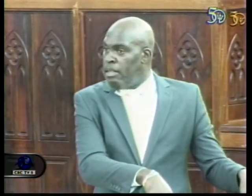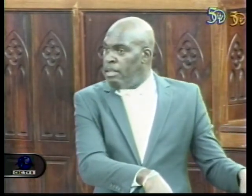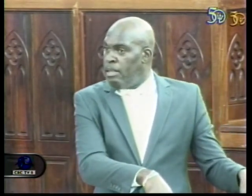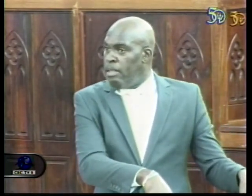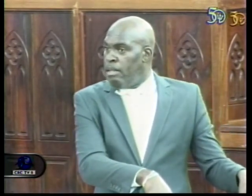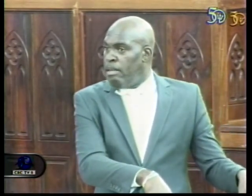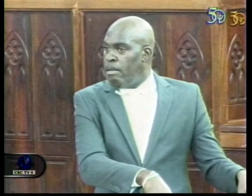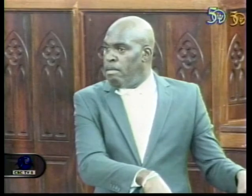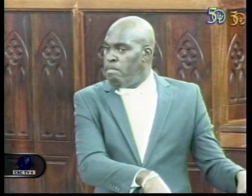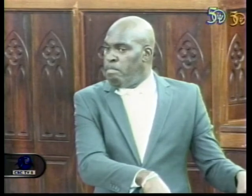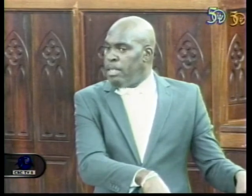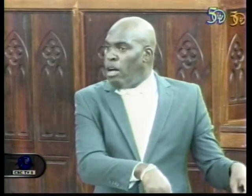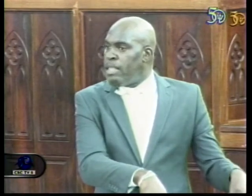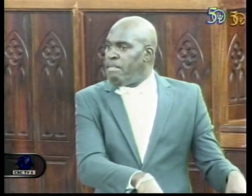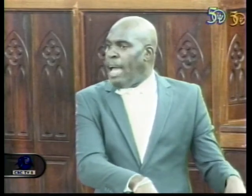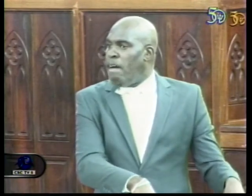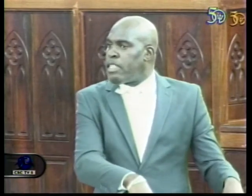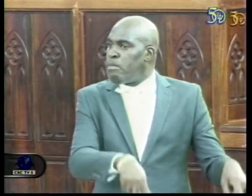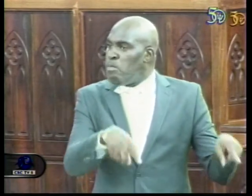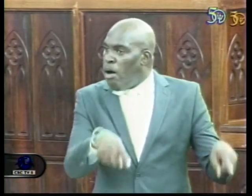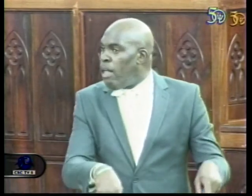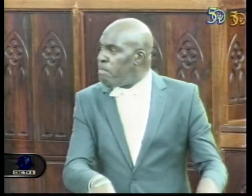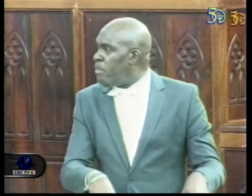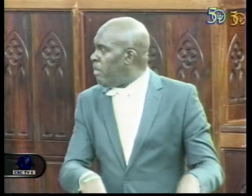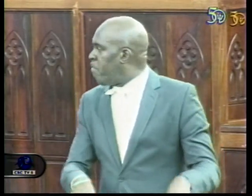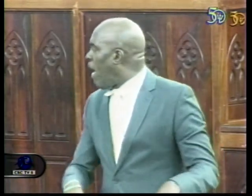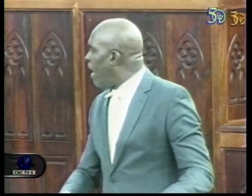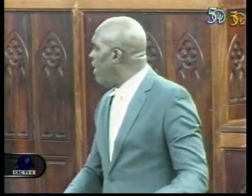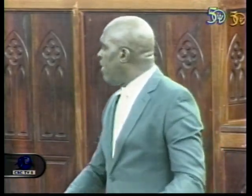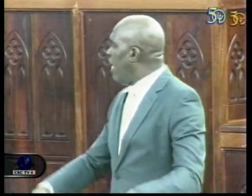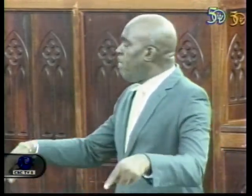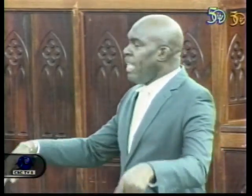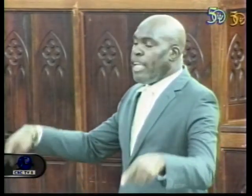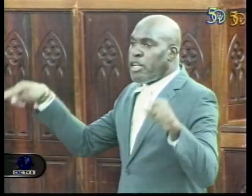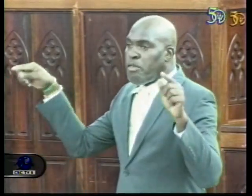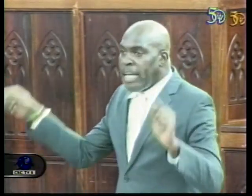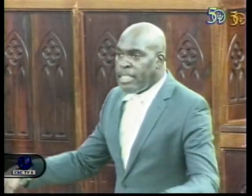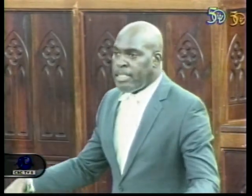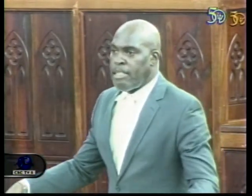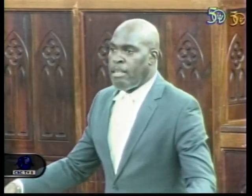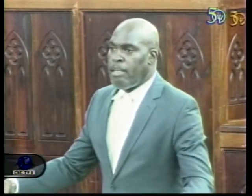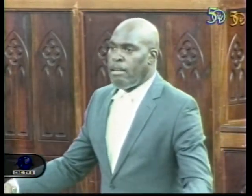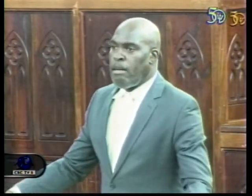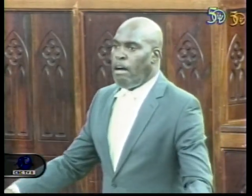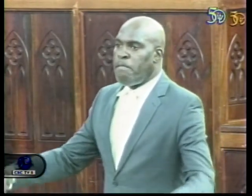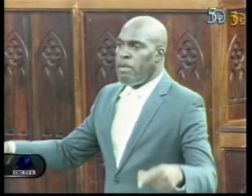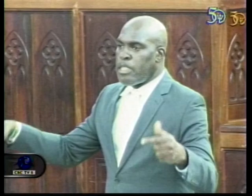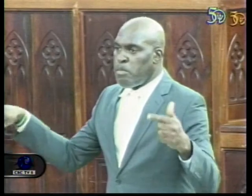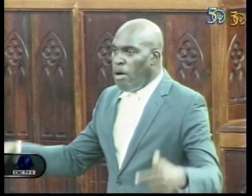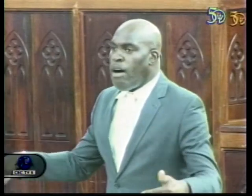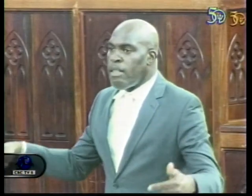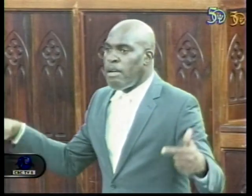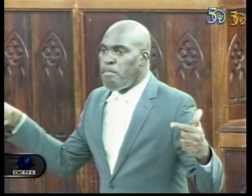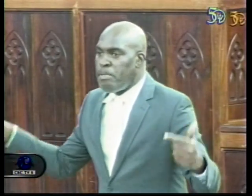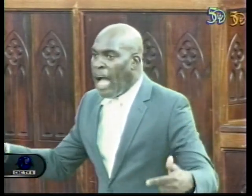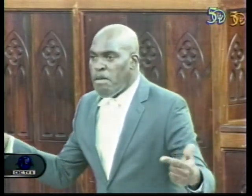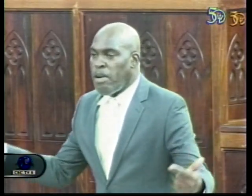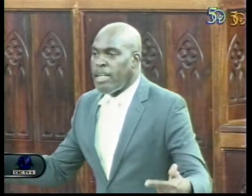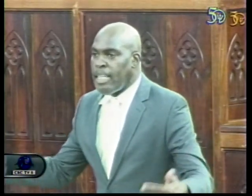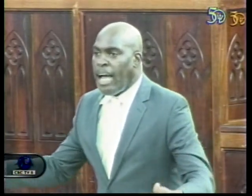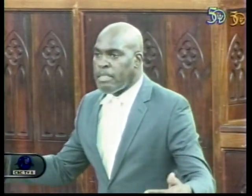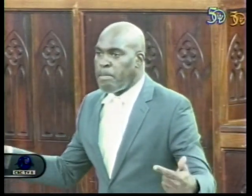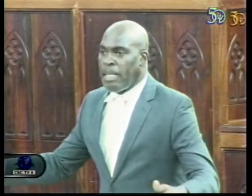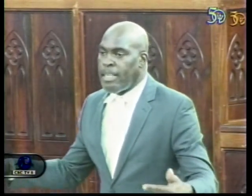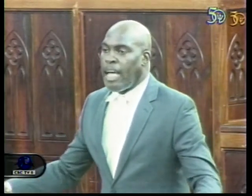1955. But now that we have small people, in fact, there has been an increase of small black